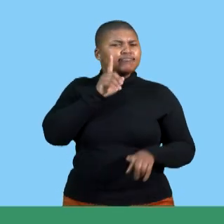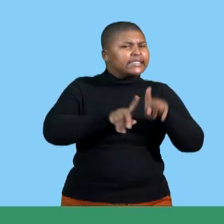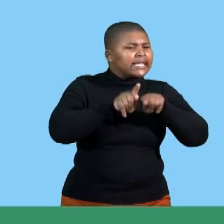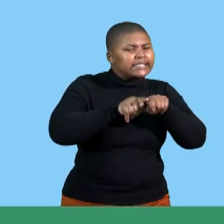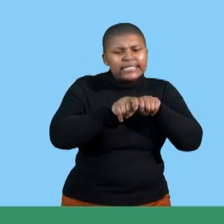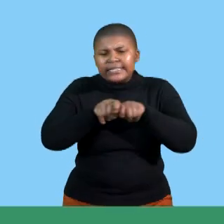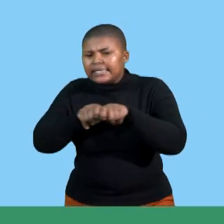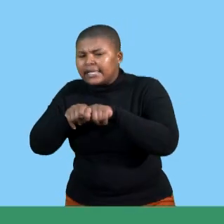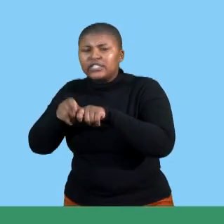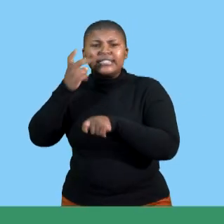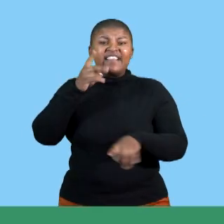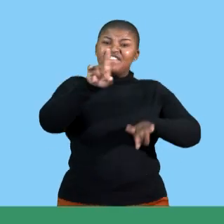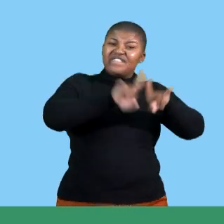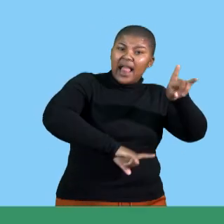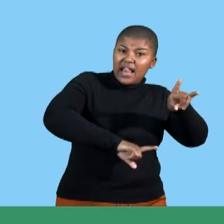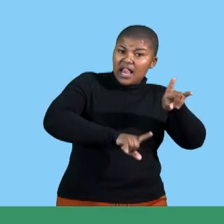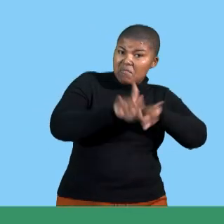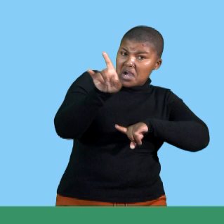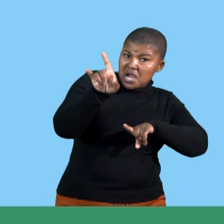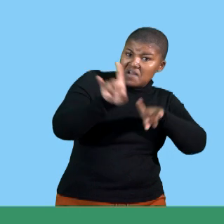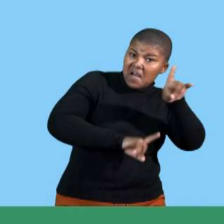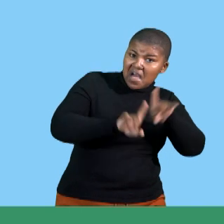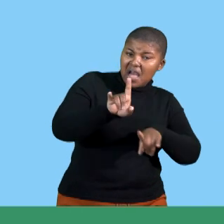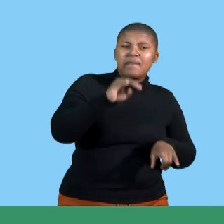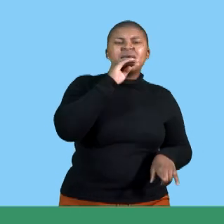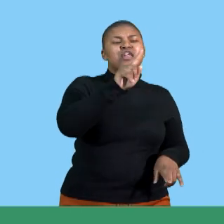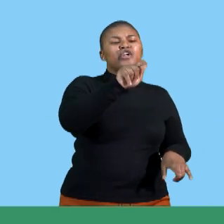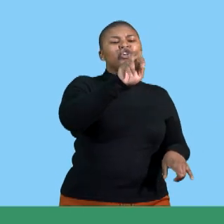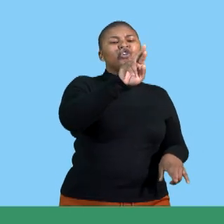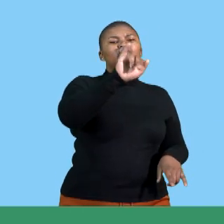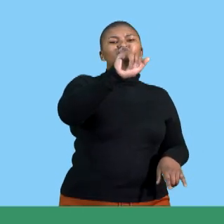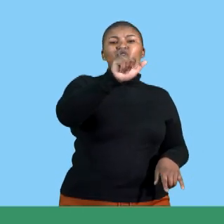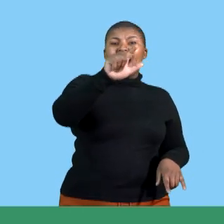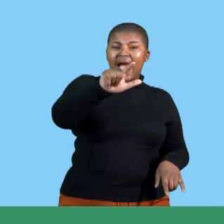What is trial and error? Trial and